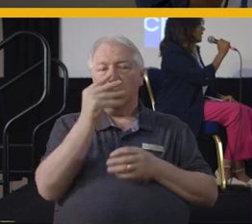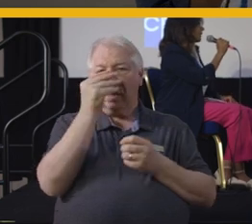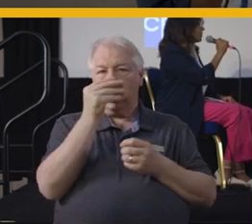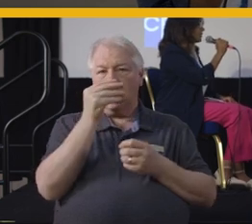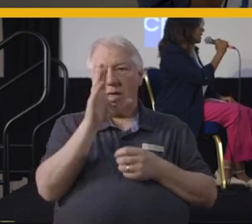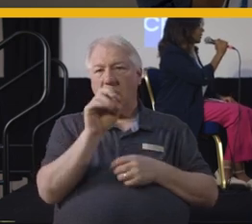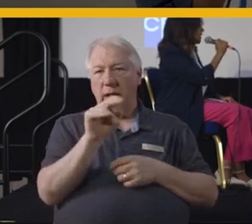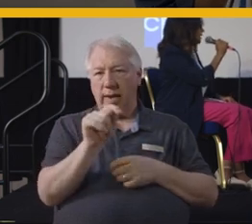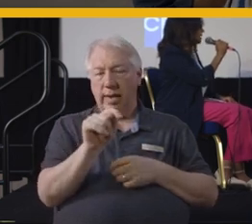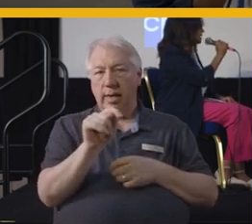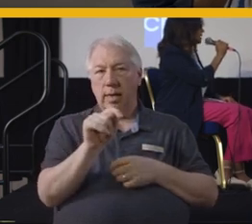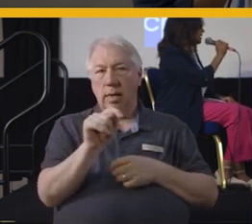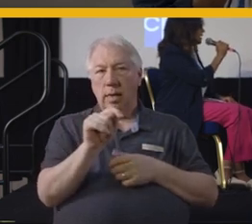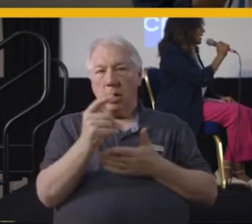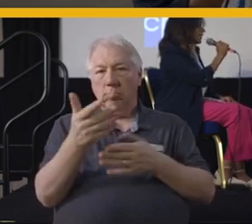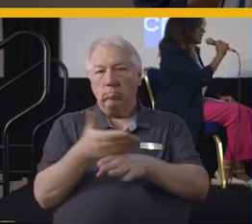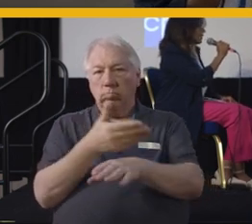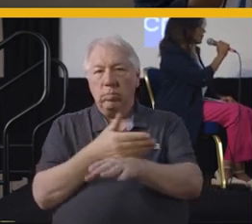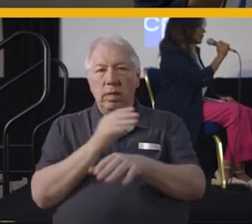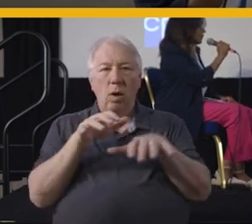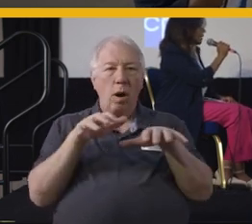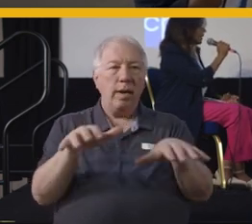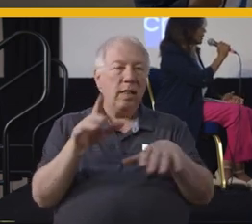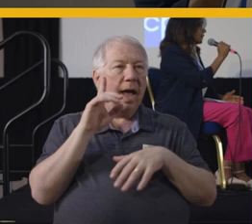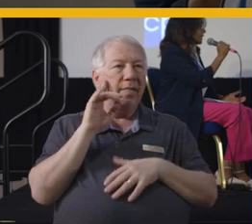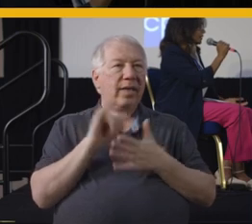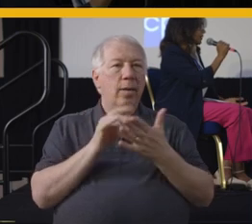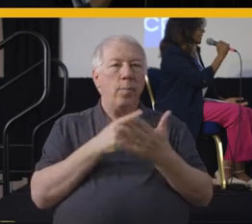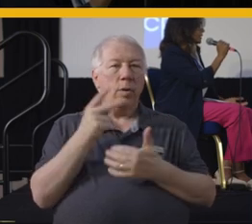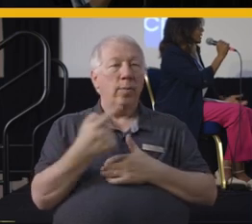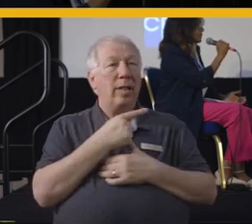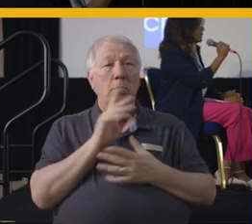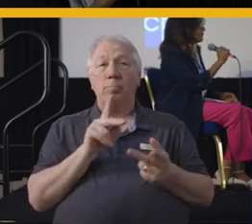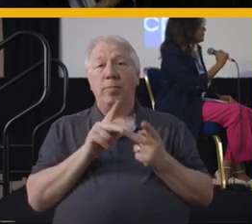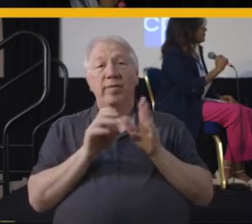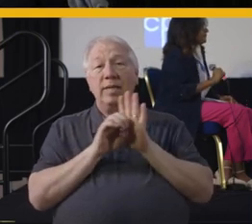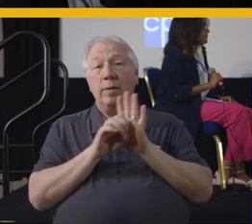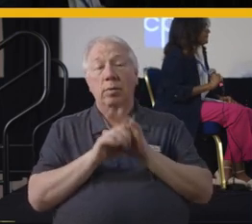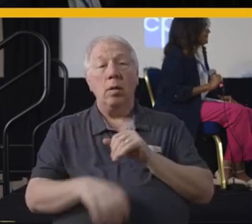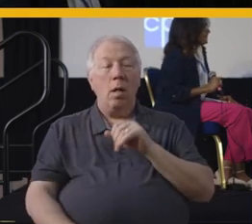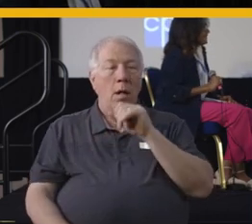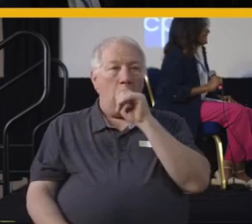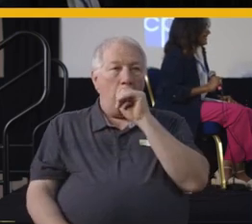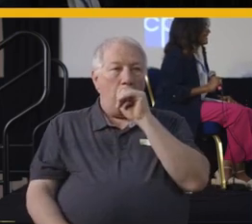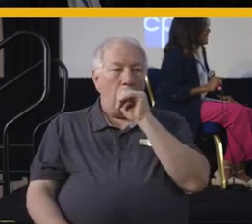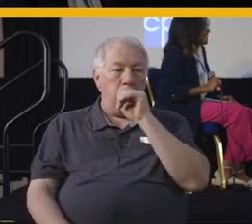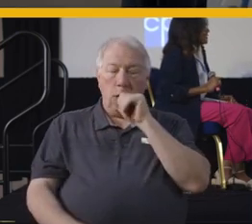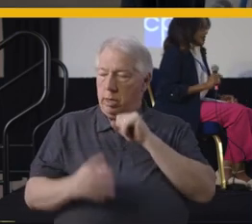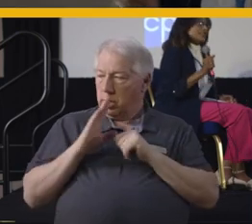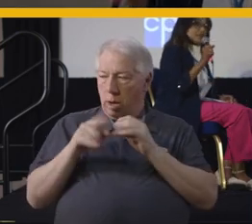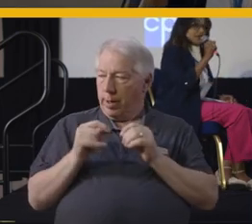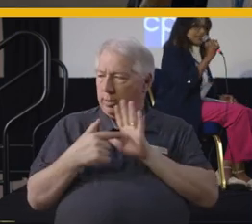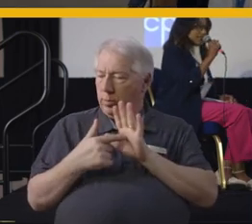people and cultivating those audiences, I think that your program Glow is a perfect example. Thank you. You want me to talk about it, or you want to